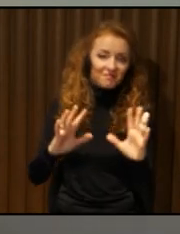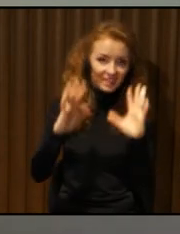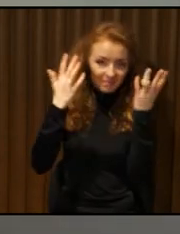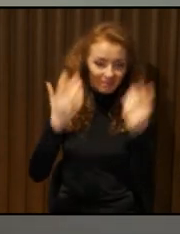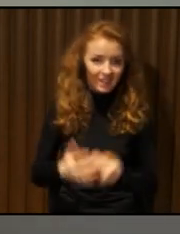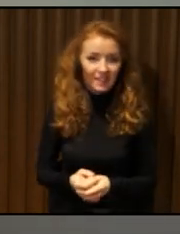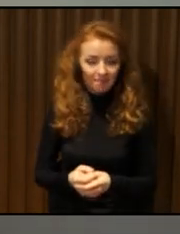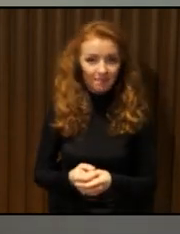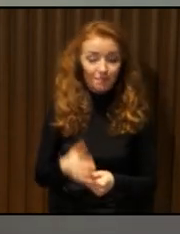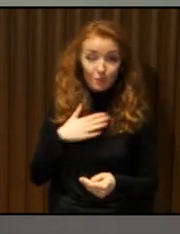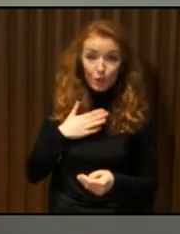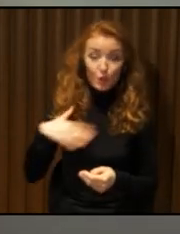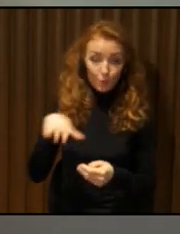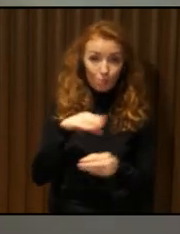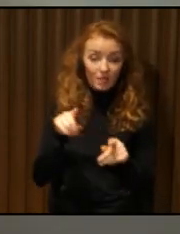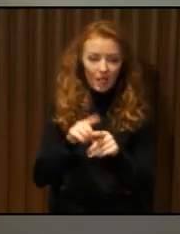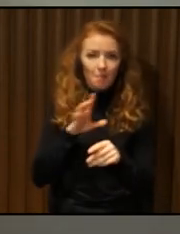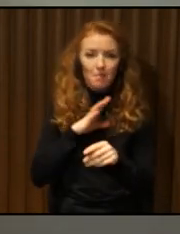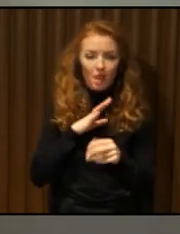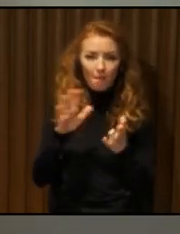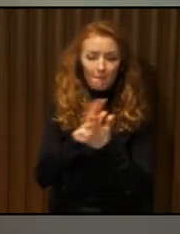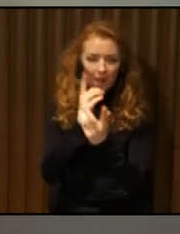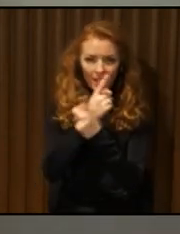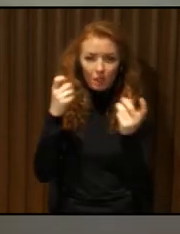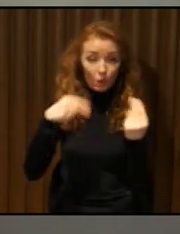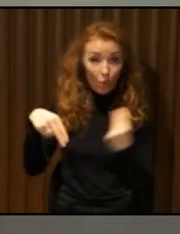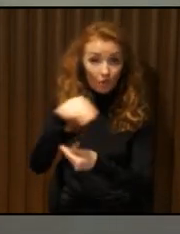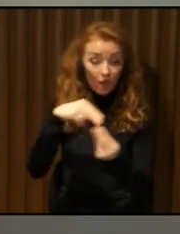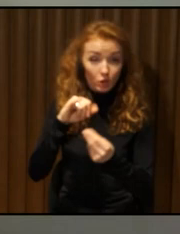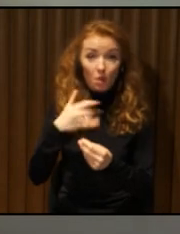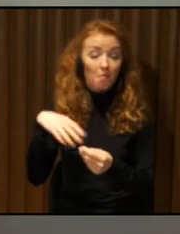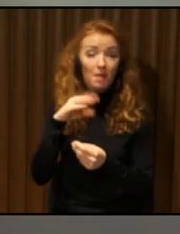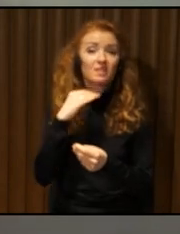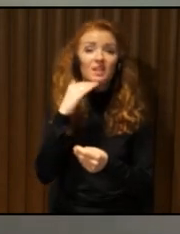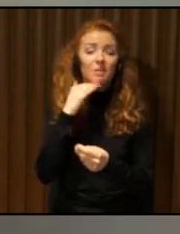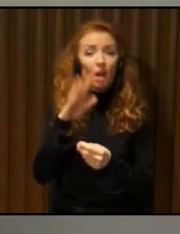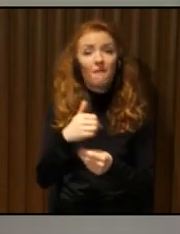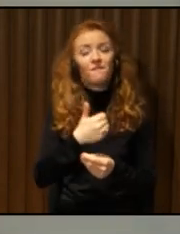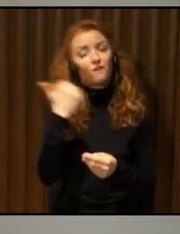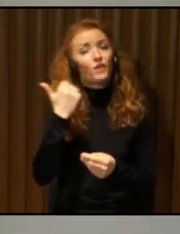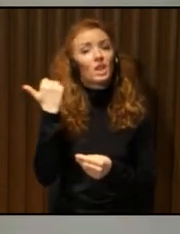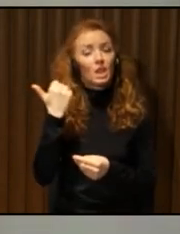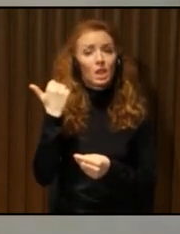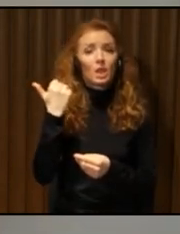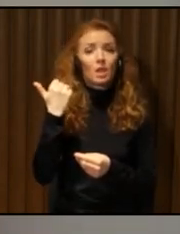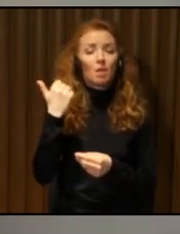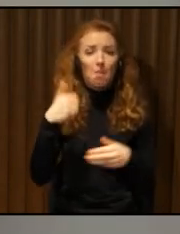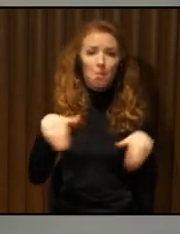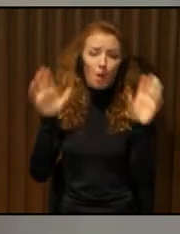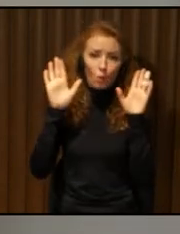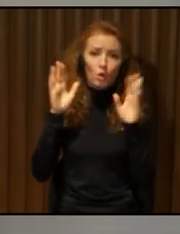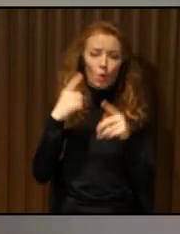We had a press conference, and because we didn't want them to give up, we sent our people to wrap the presents.